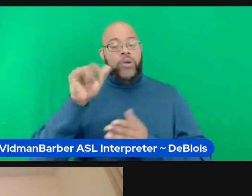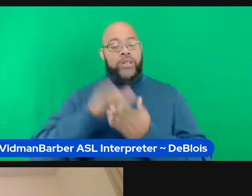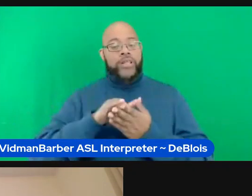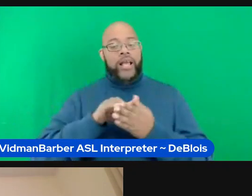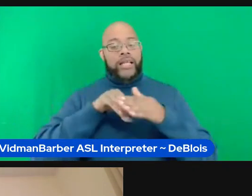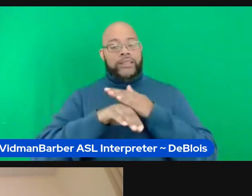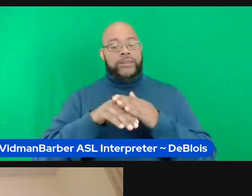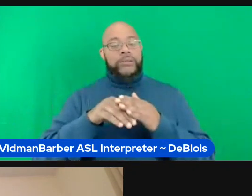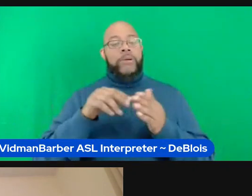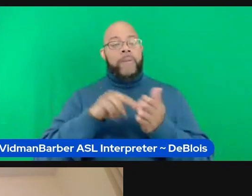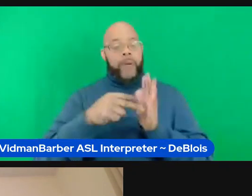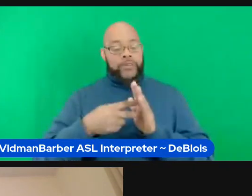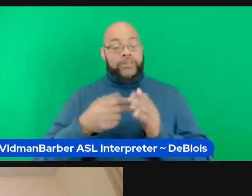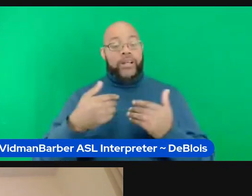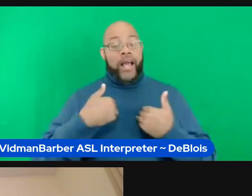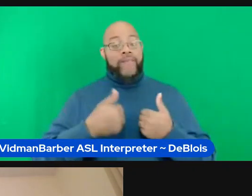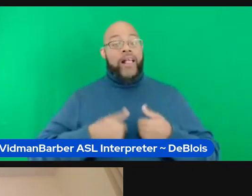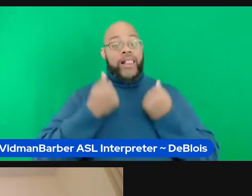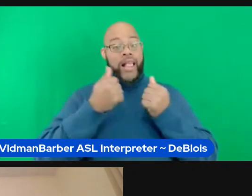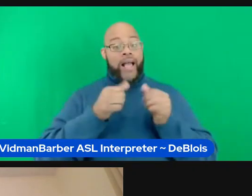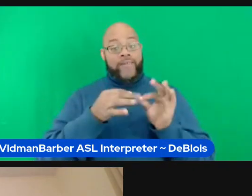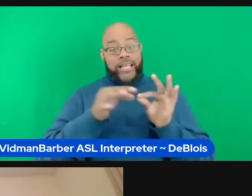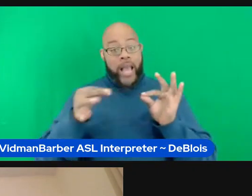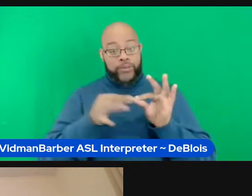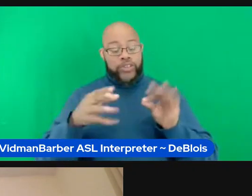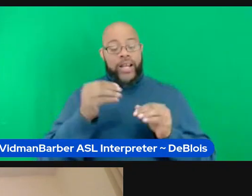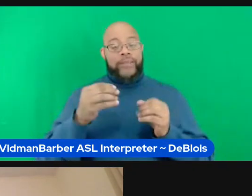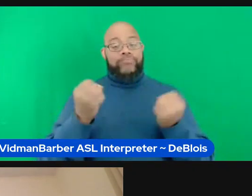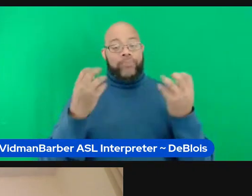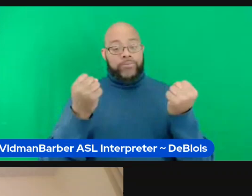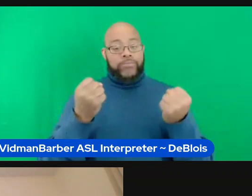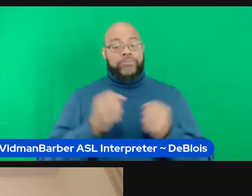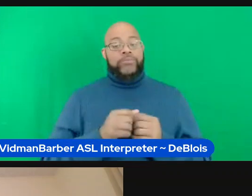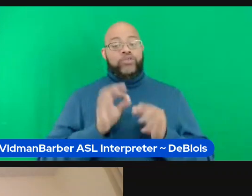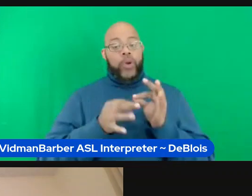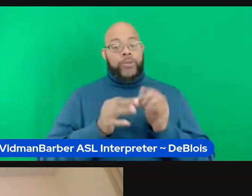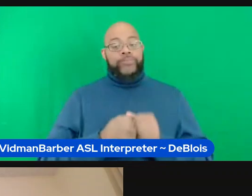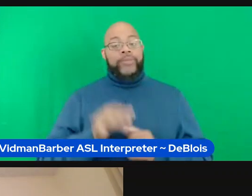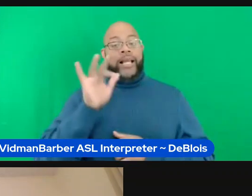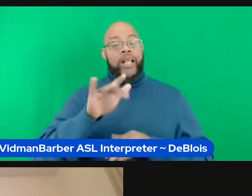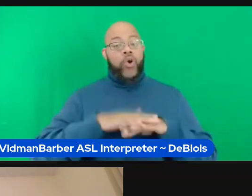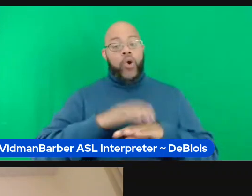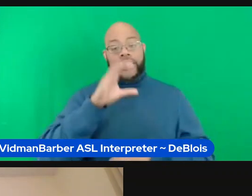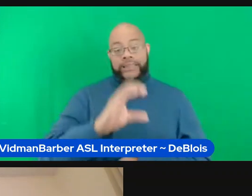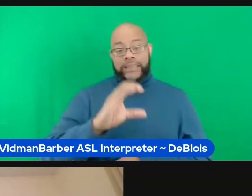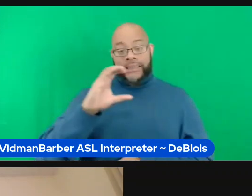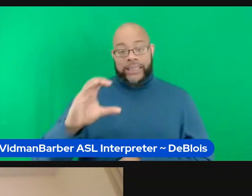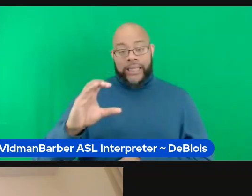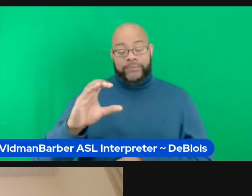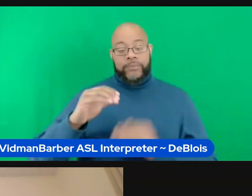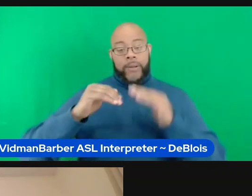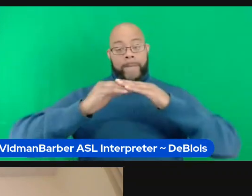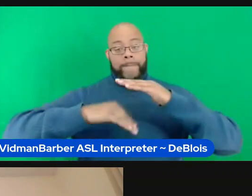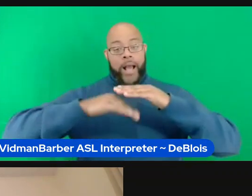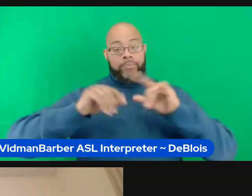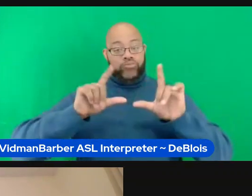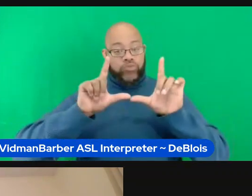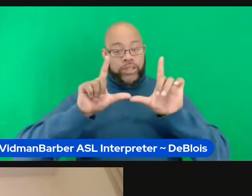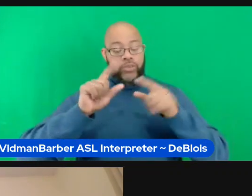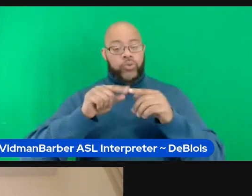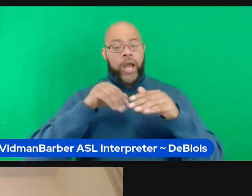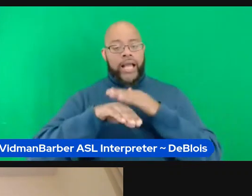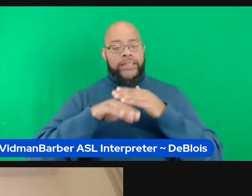interpreters during the sessions. Click on the CC at the bottom of the screen to access